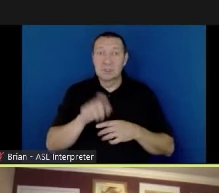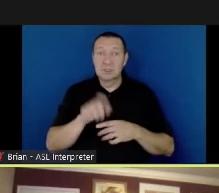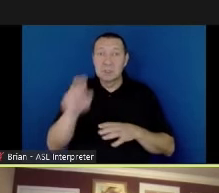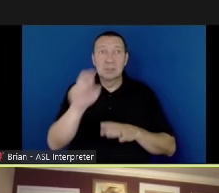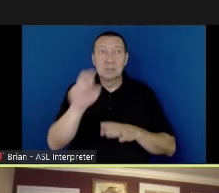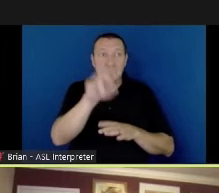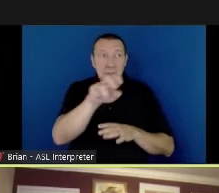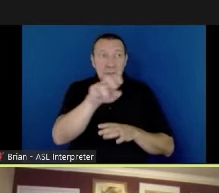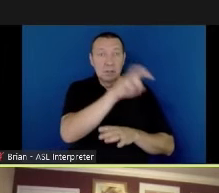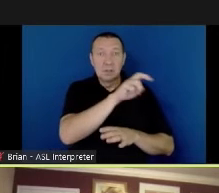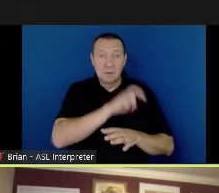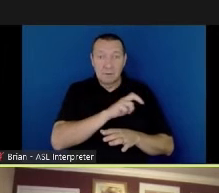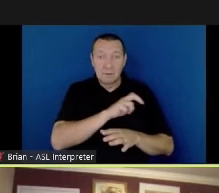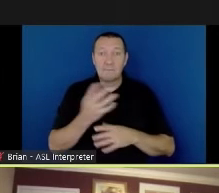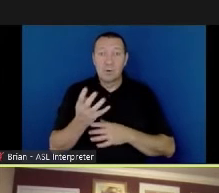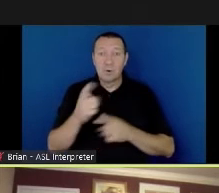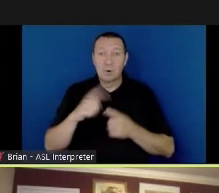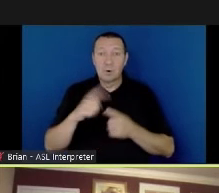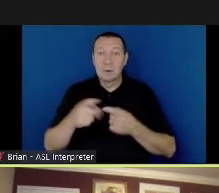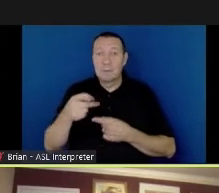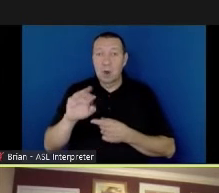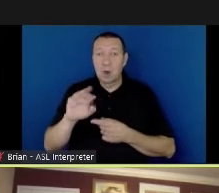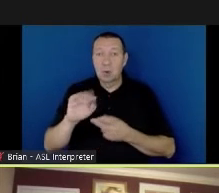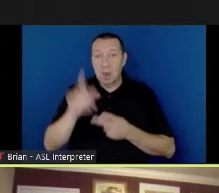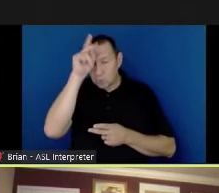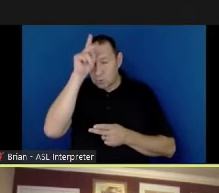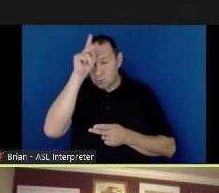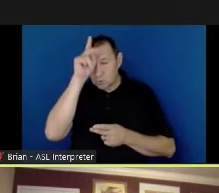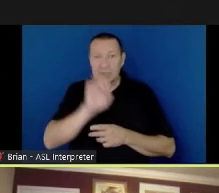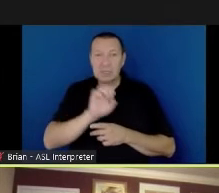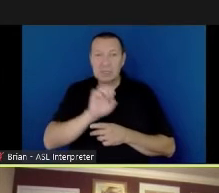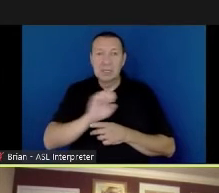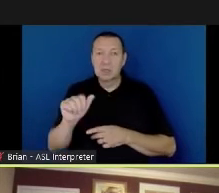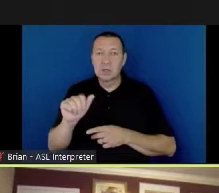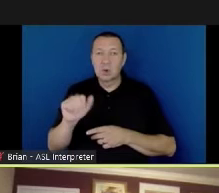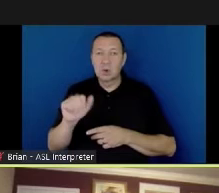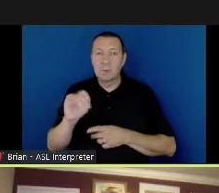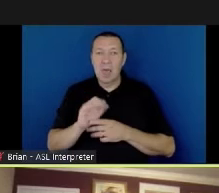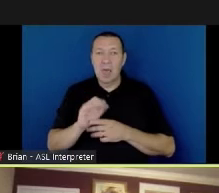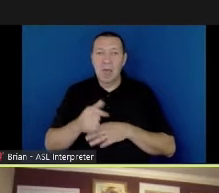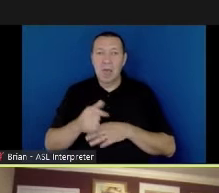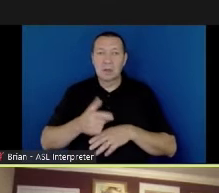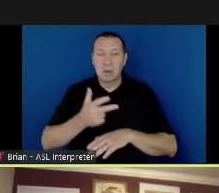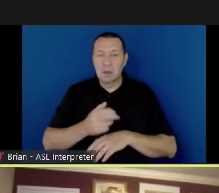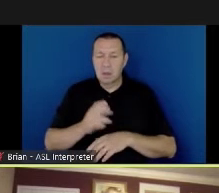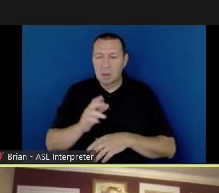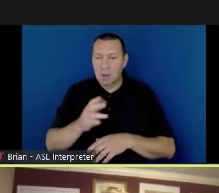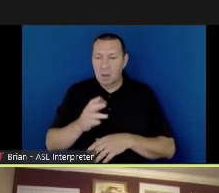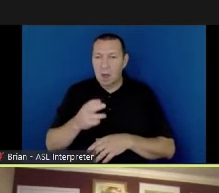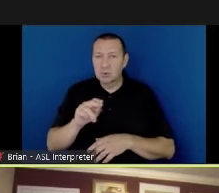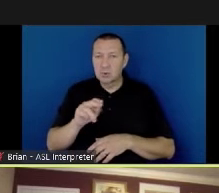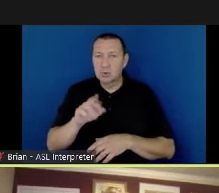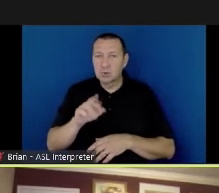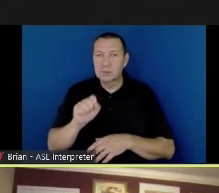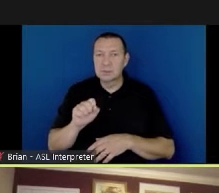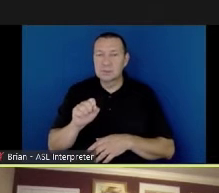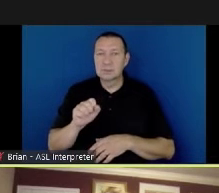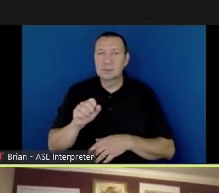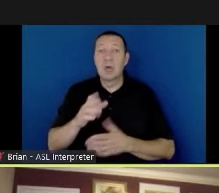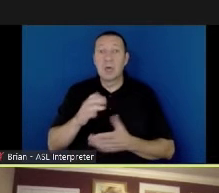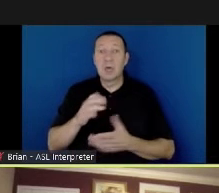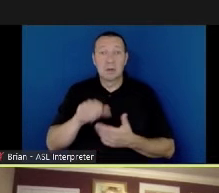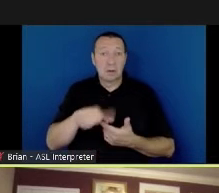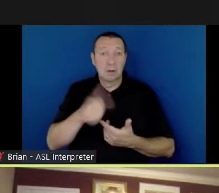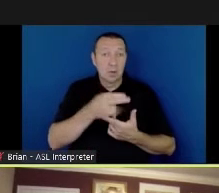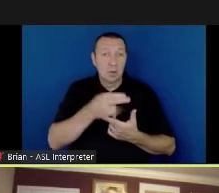which were Paraguay, Peru, Eastern Caribbean, and Honduras, in addition to many positions throughout headquarters,